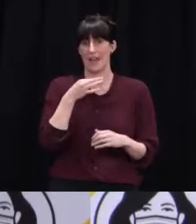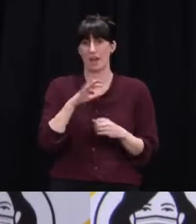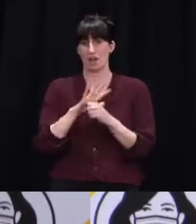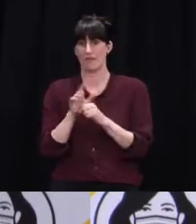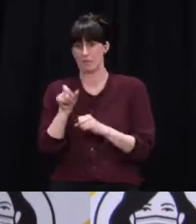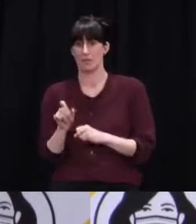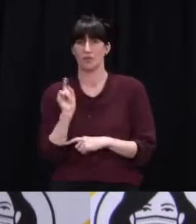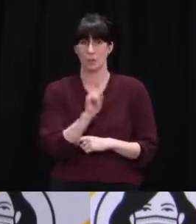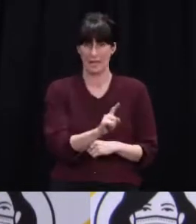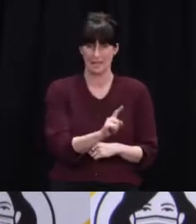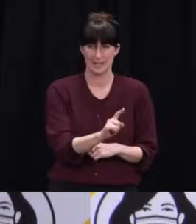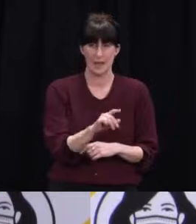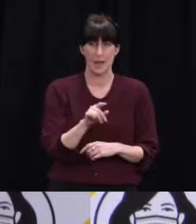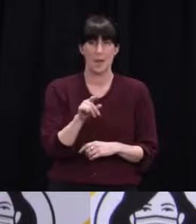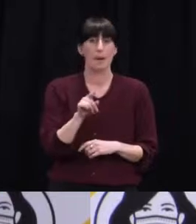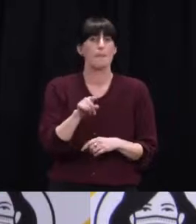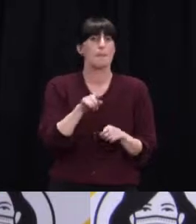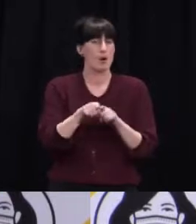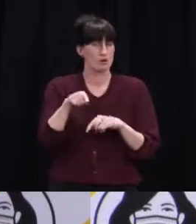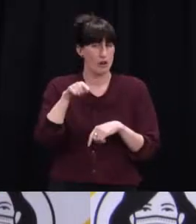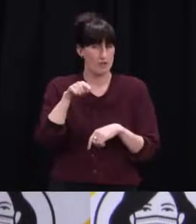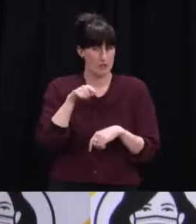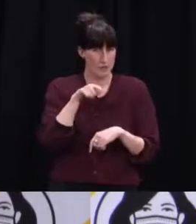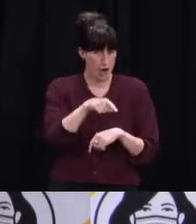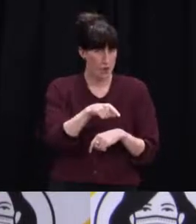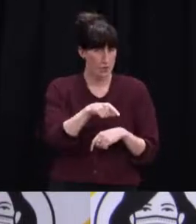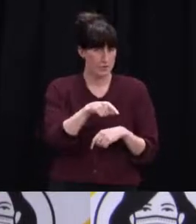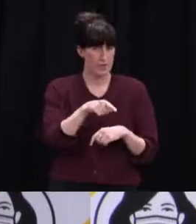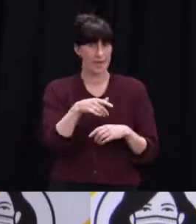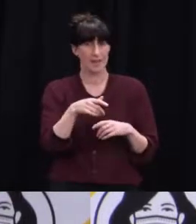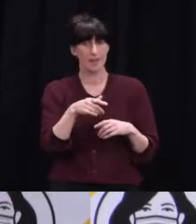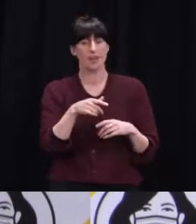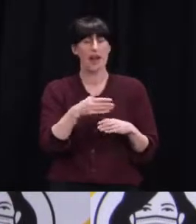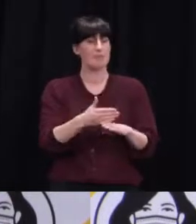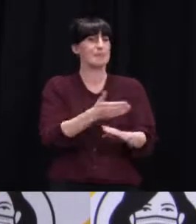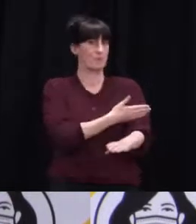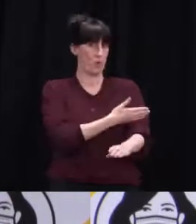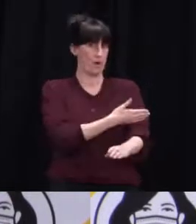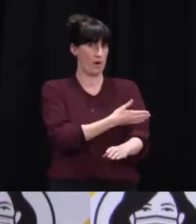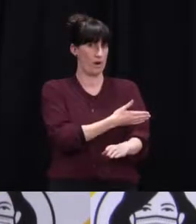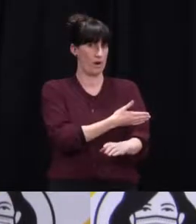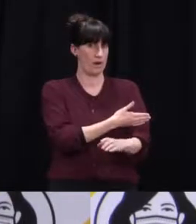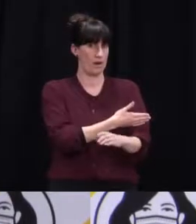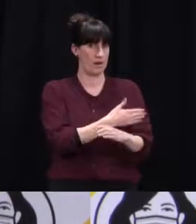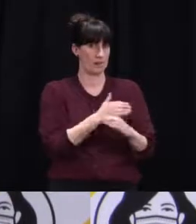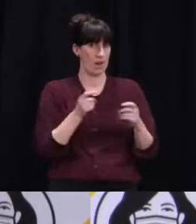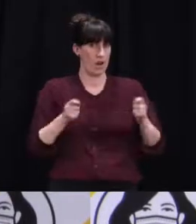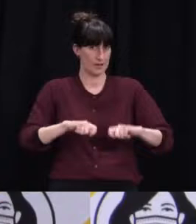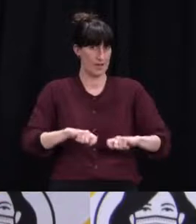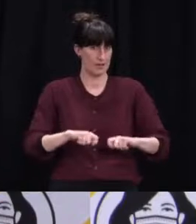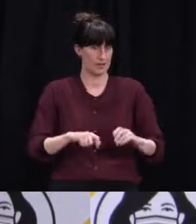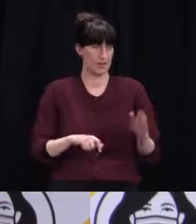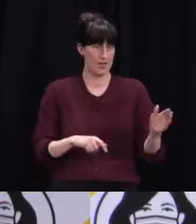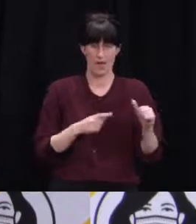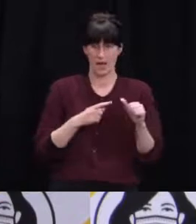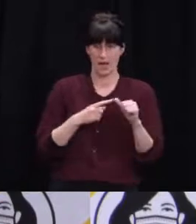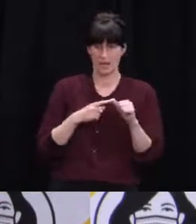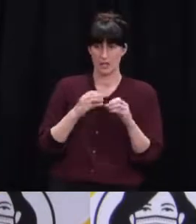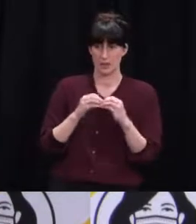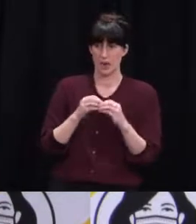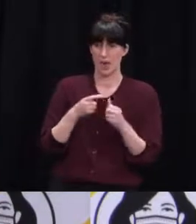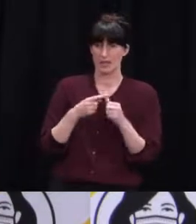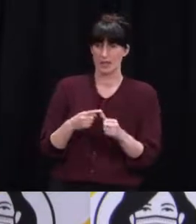from a location of interest, but that, most of that would predate the level 4. I